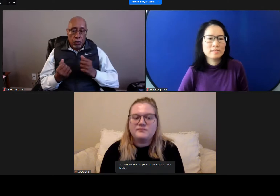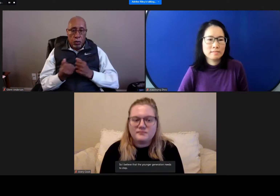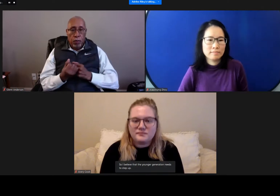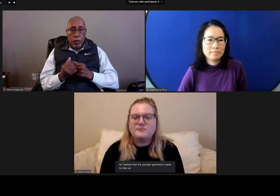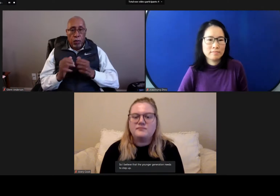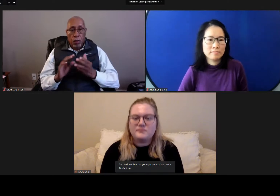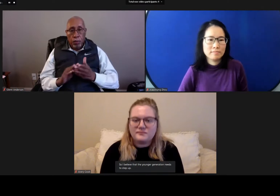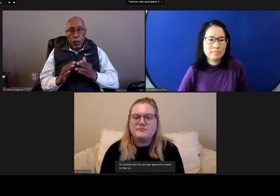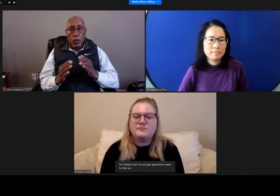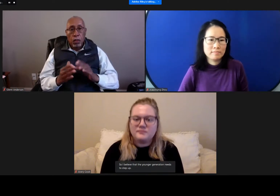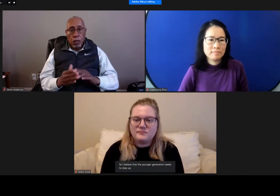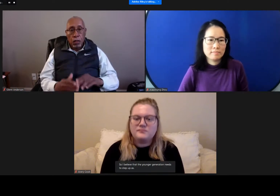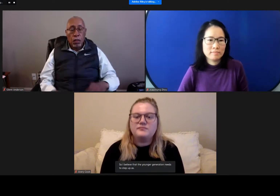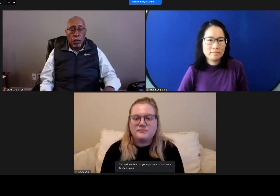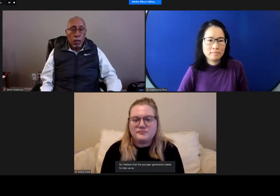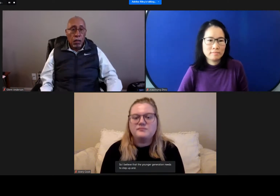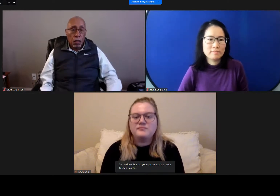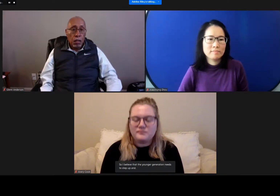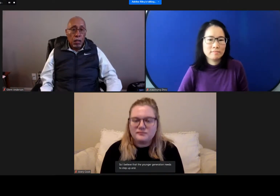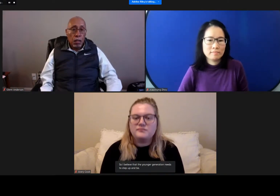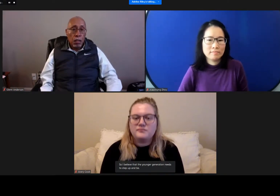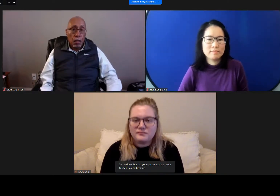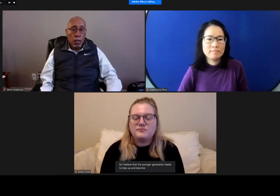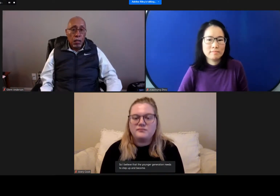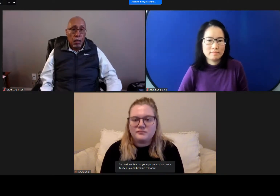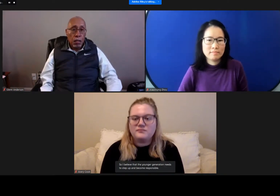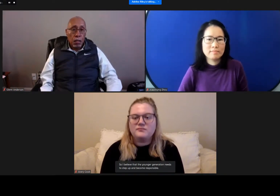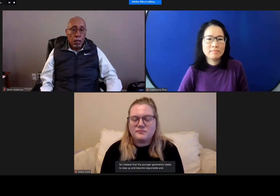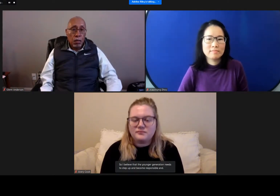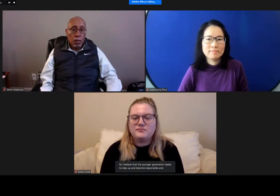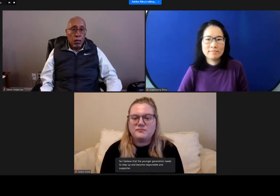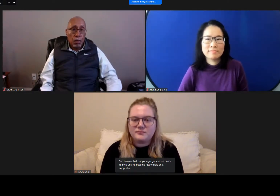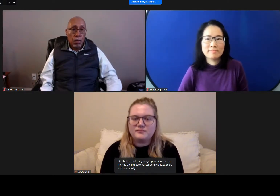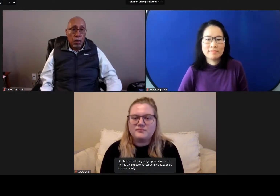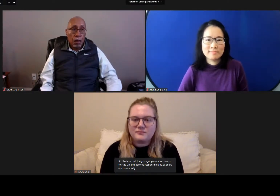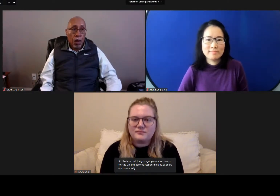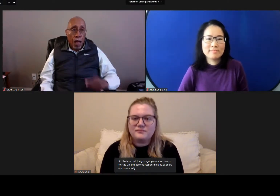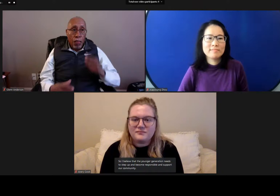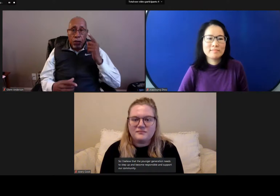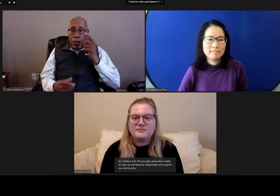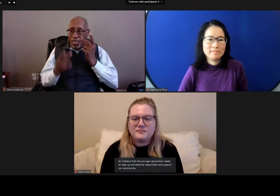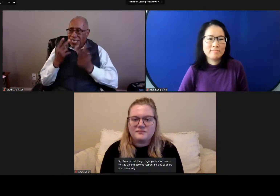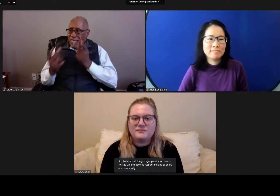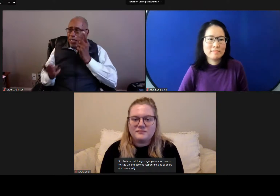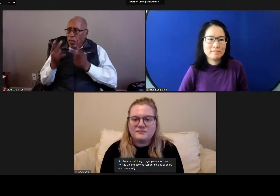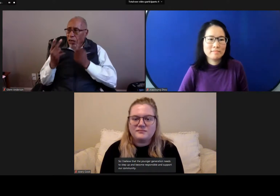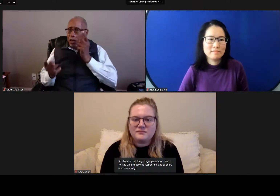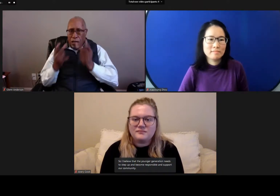up and become responsible and support our community.